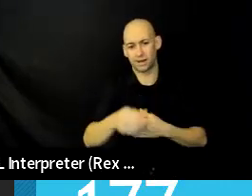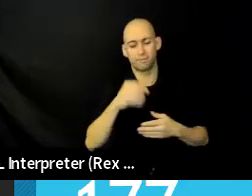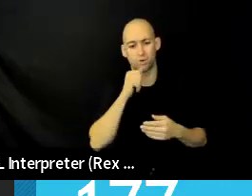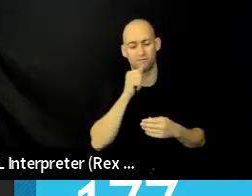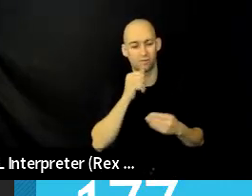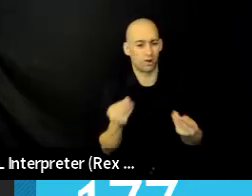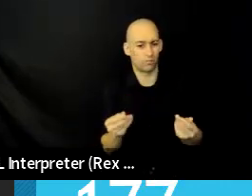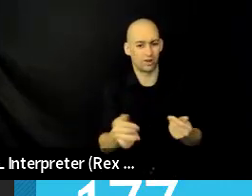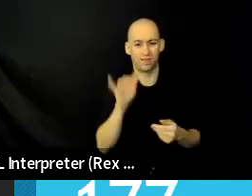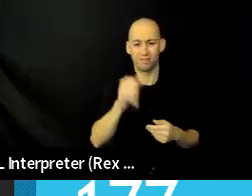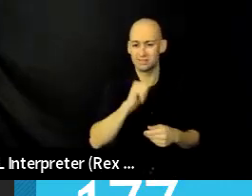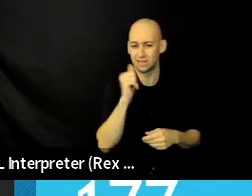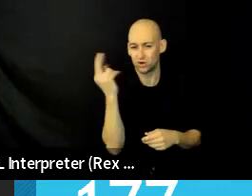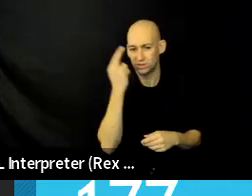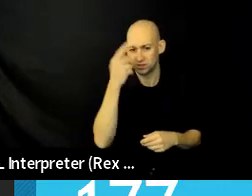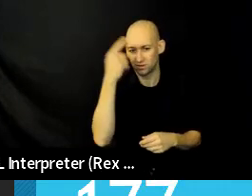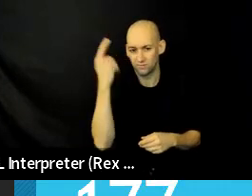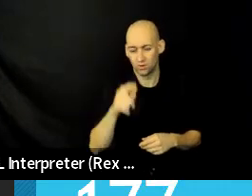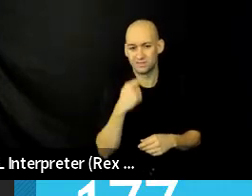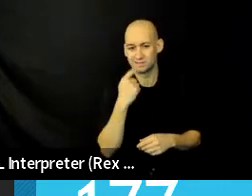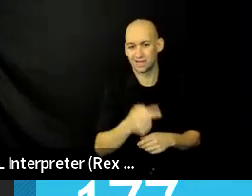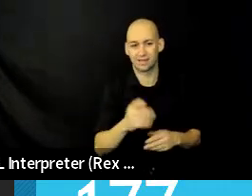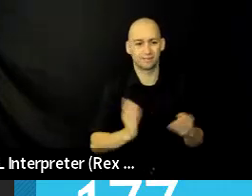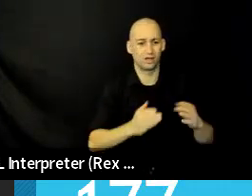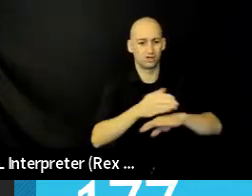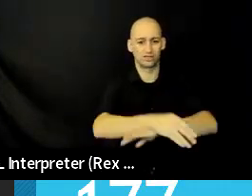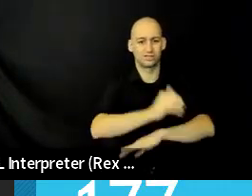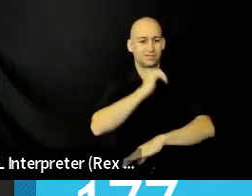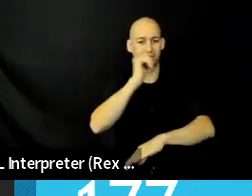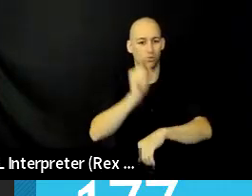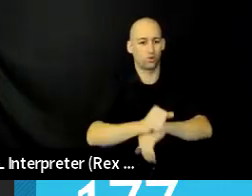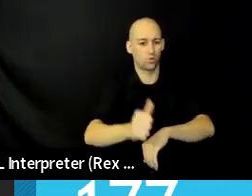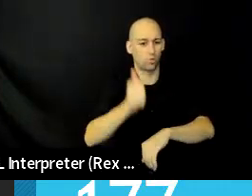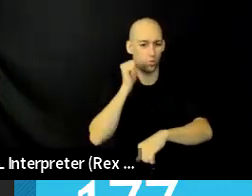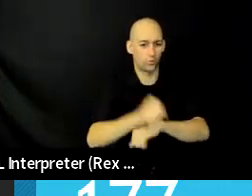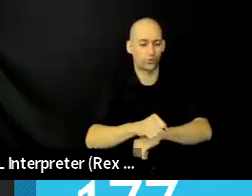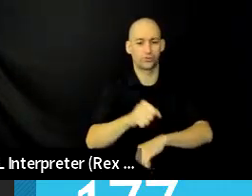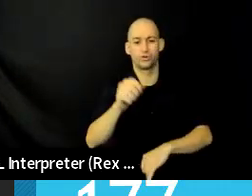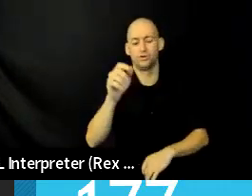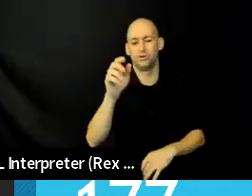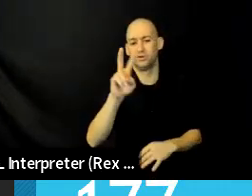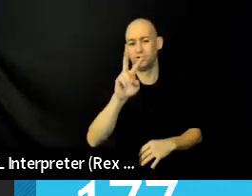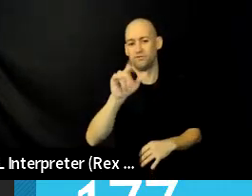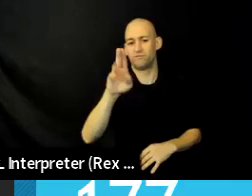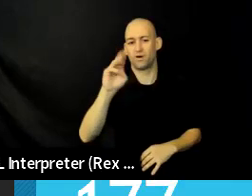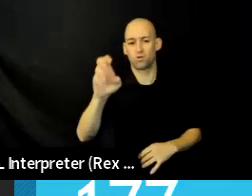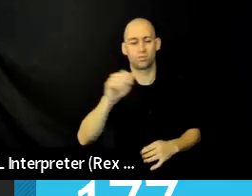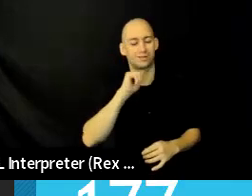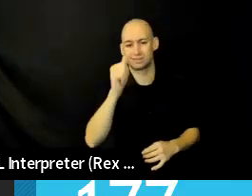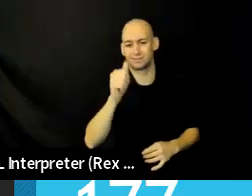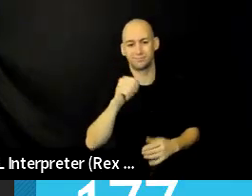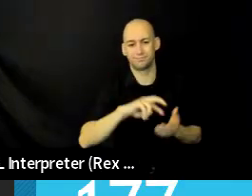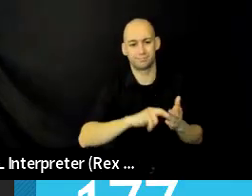to suggest that the interchange doesn't work or wouldn't work. Volumes do not warrant an interchange.